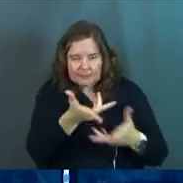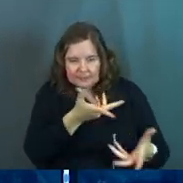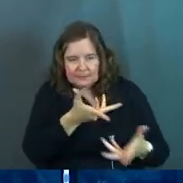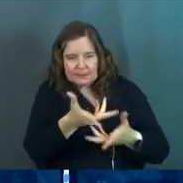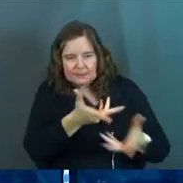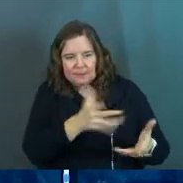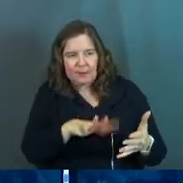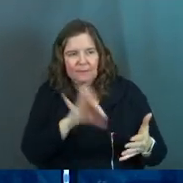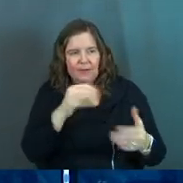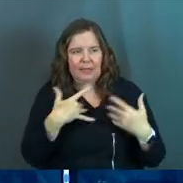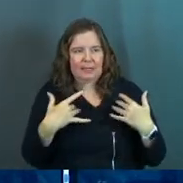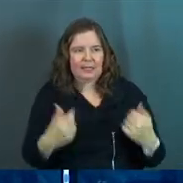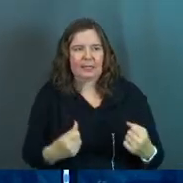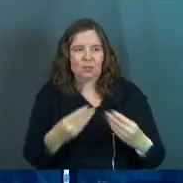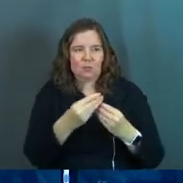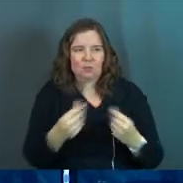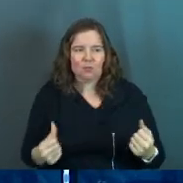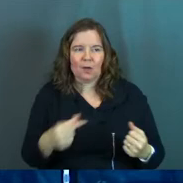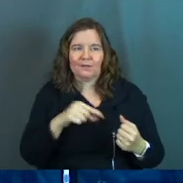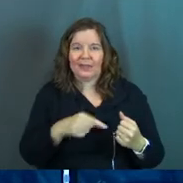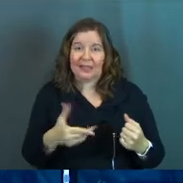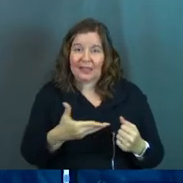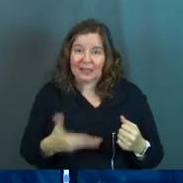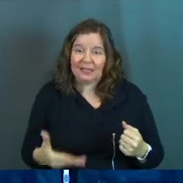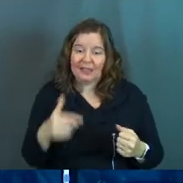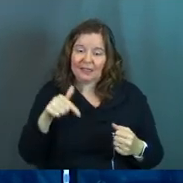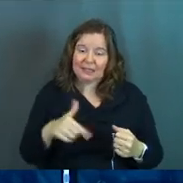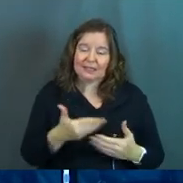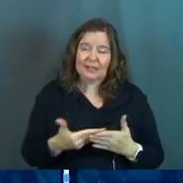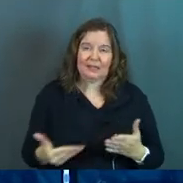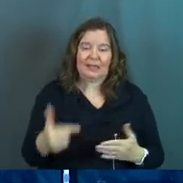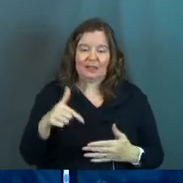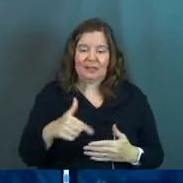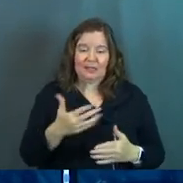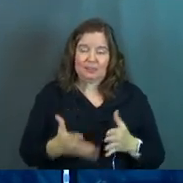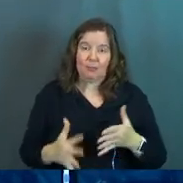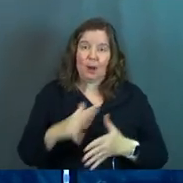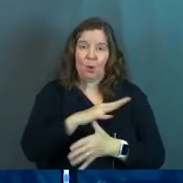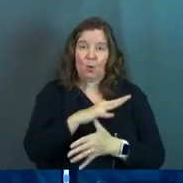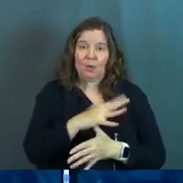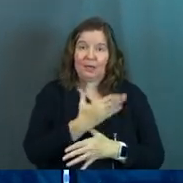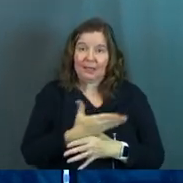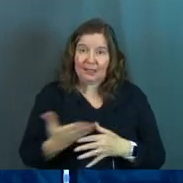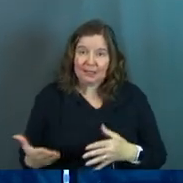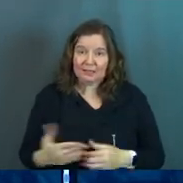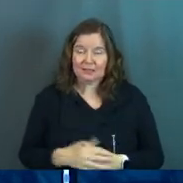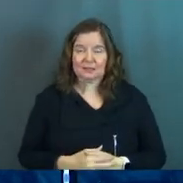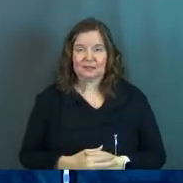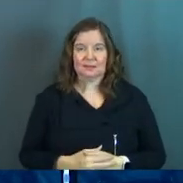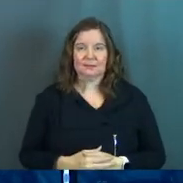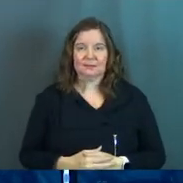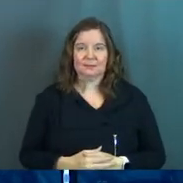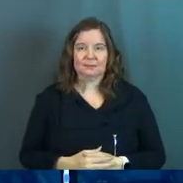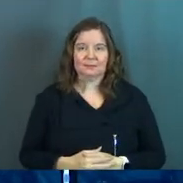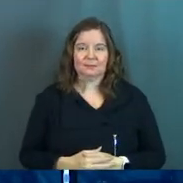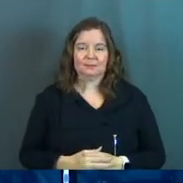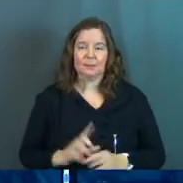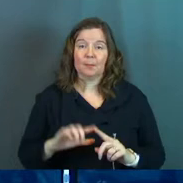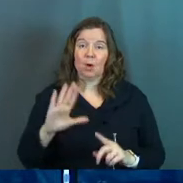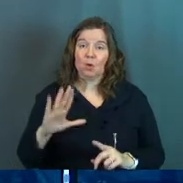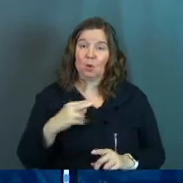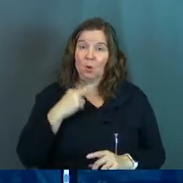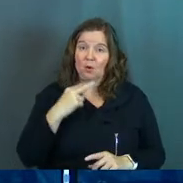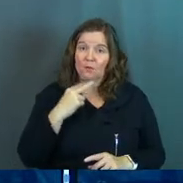other, finding healing, and resolving these things, these priority things. But